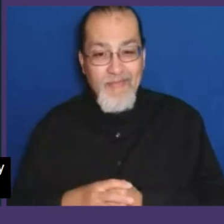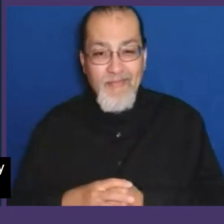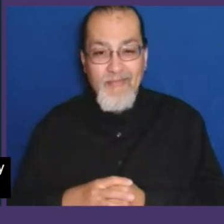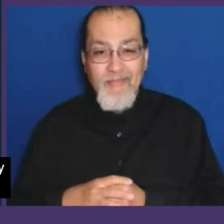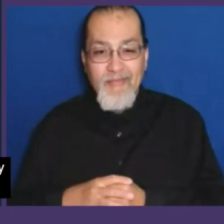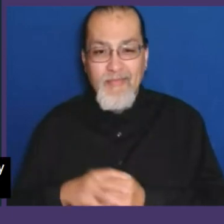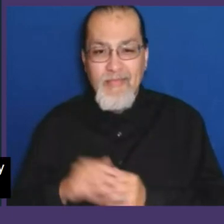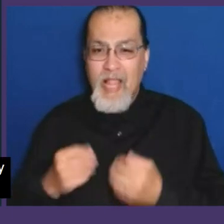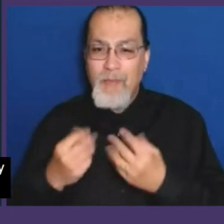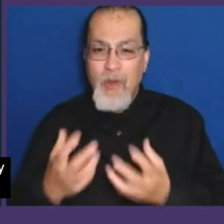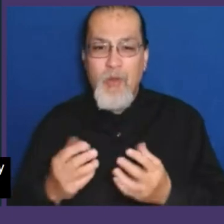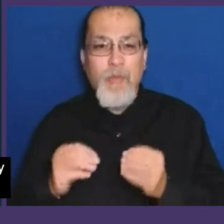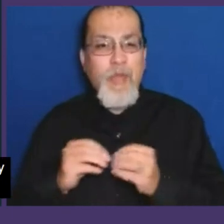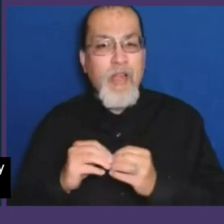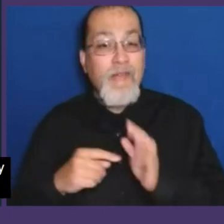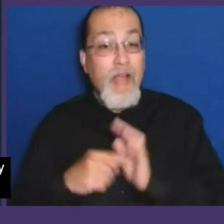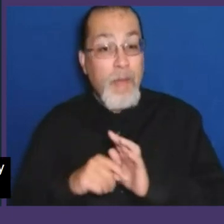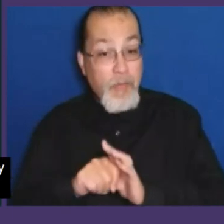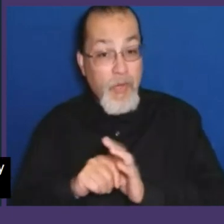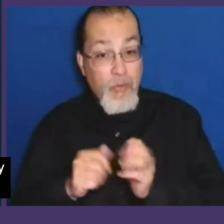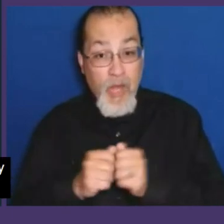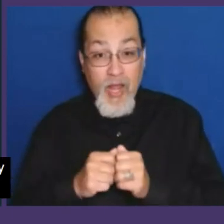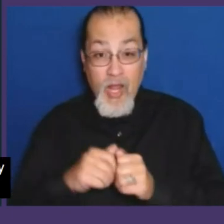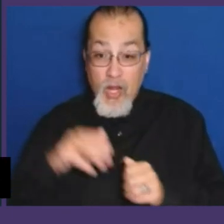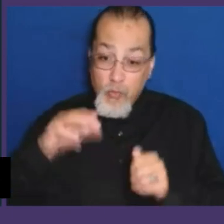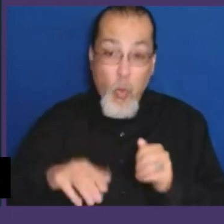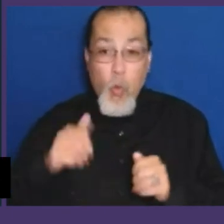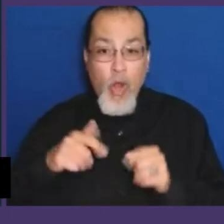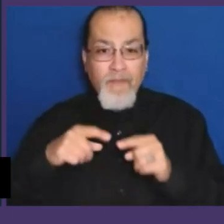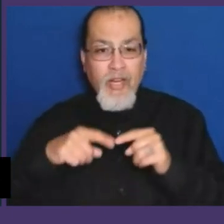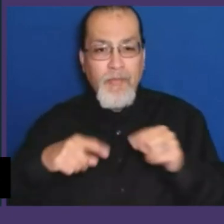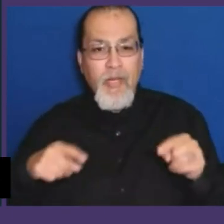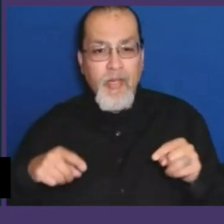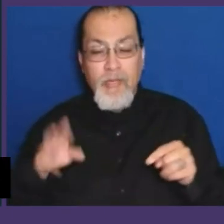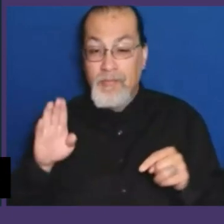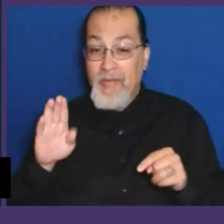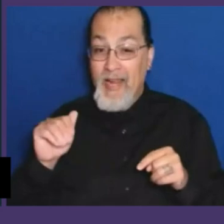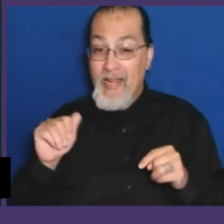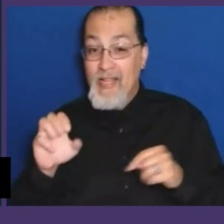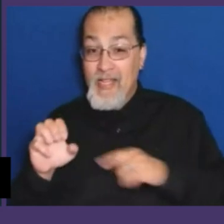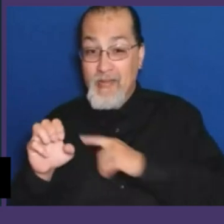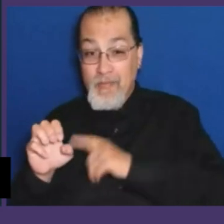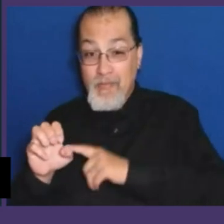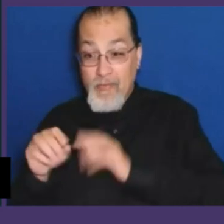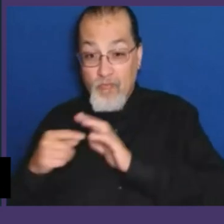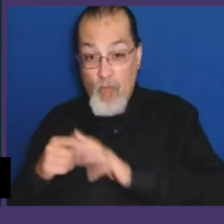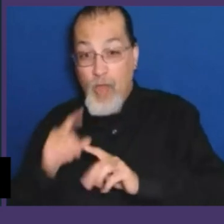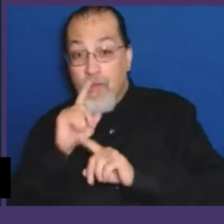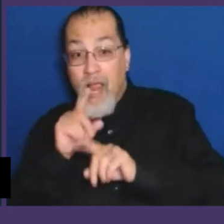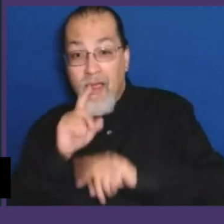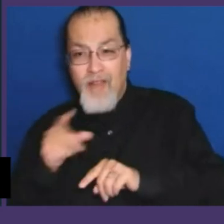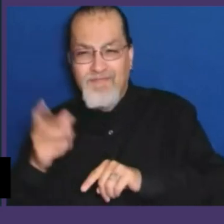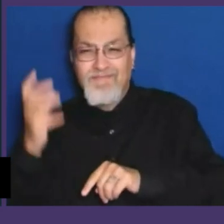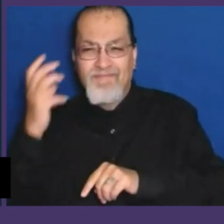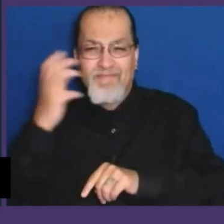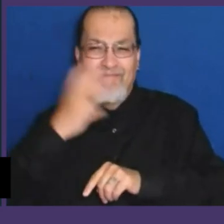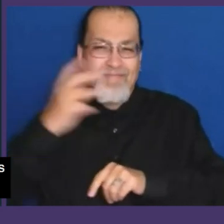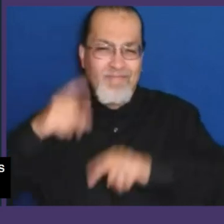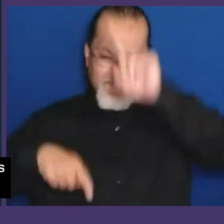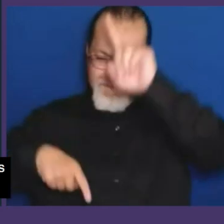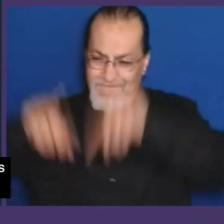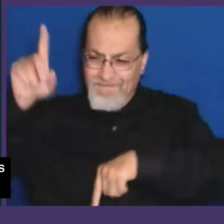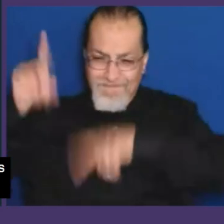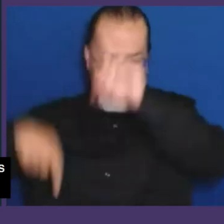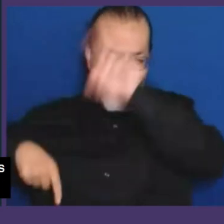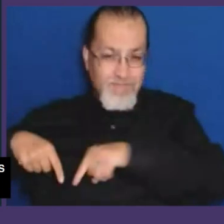base model has lots of entropy and will give lots of diverse outputs. So for example, one kind of place where I still prefer to use a